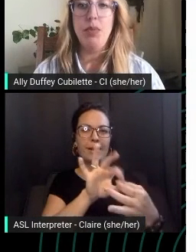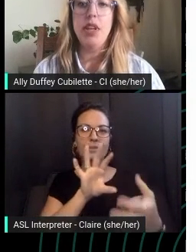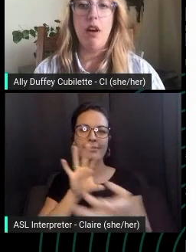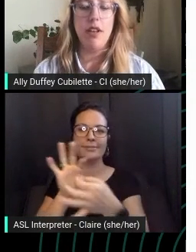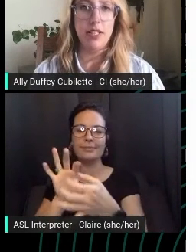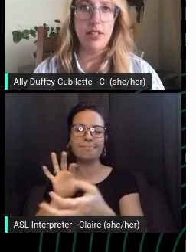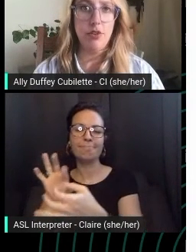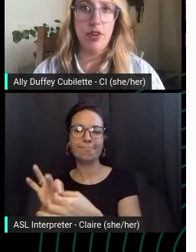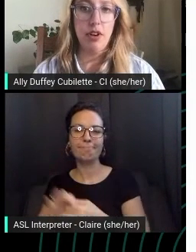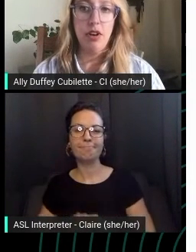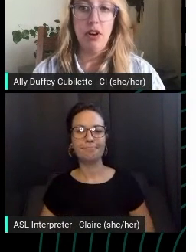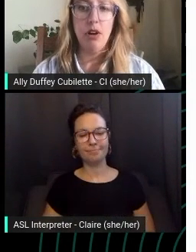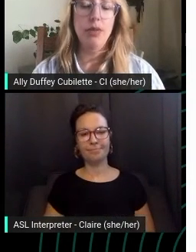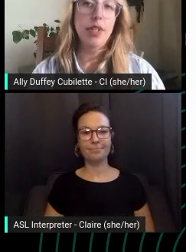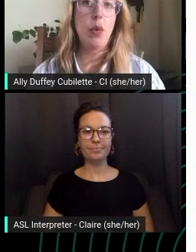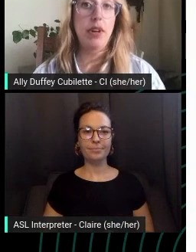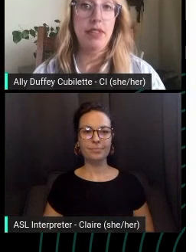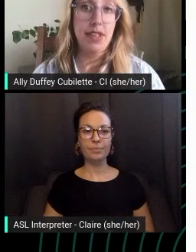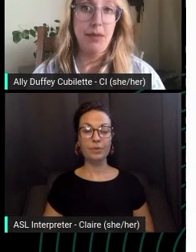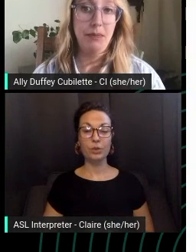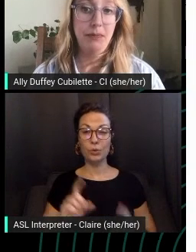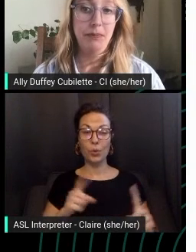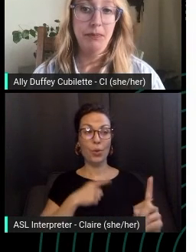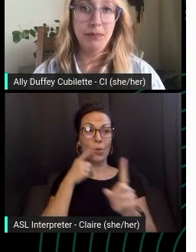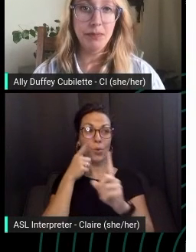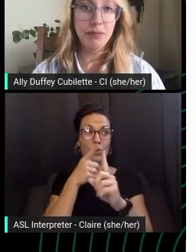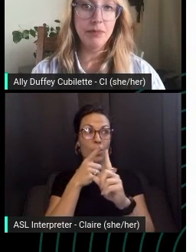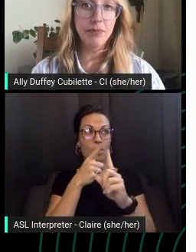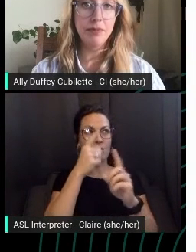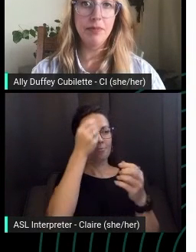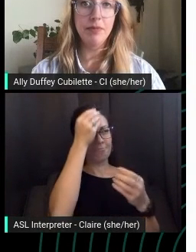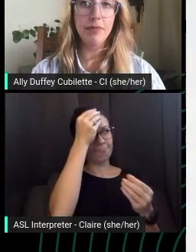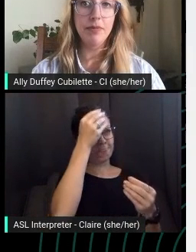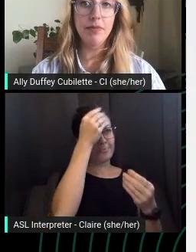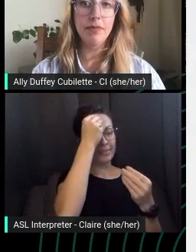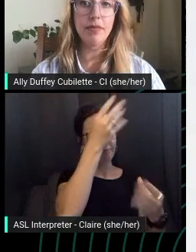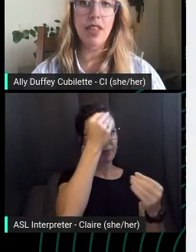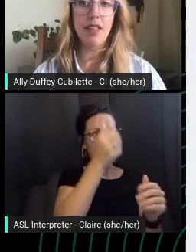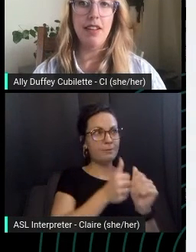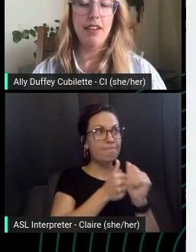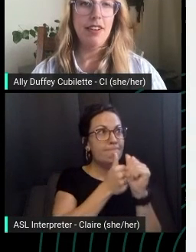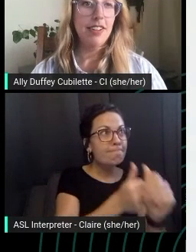data-driven and being audience-centric are really one and the same.